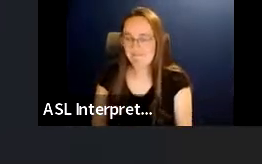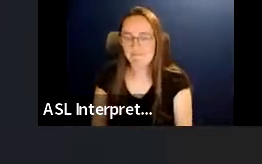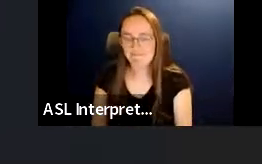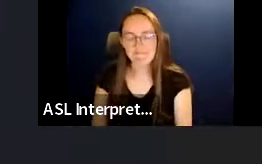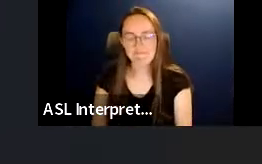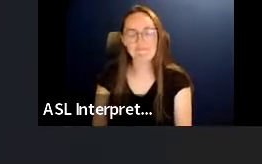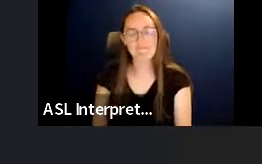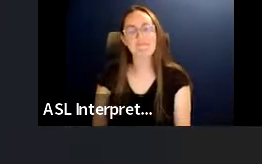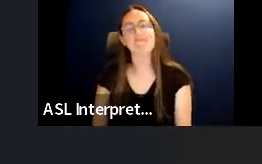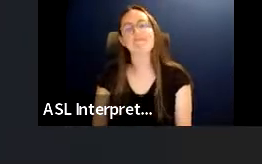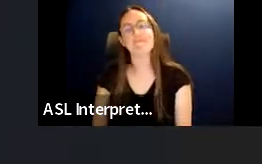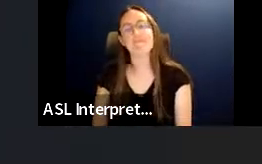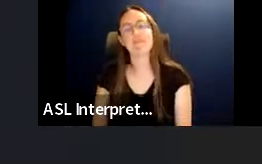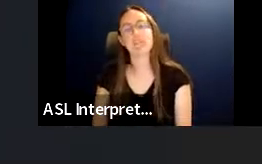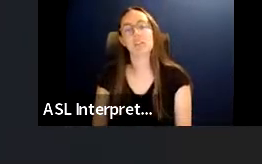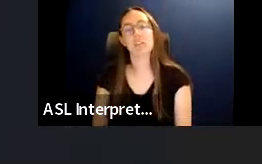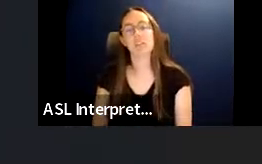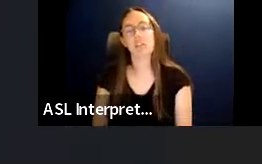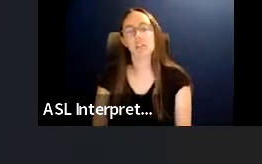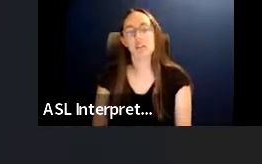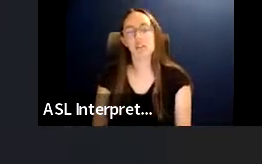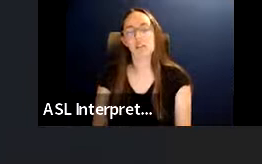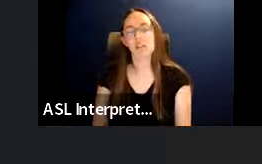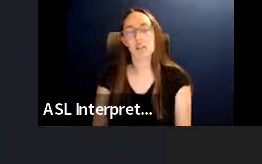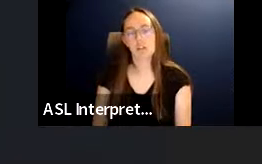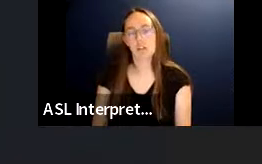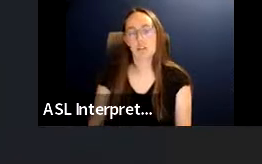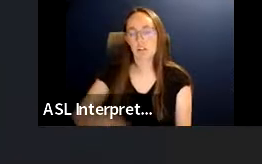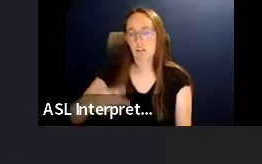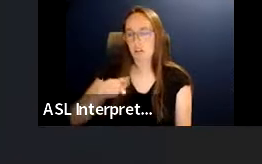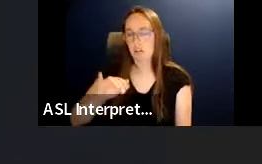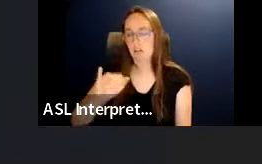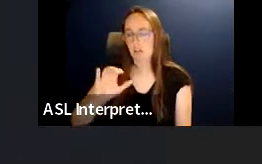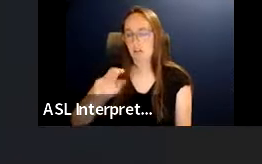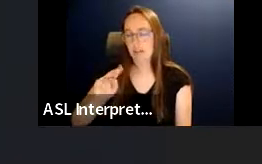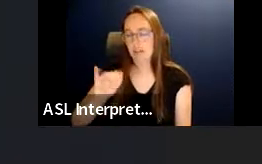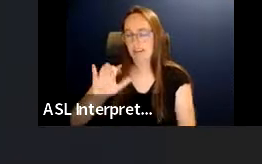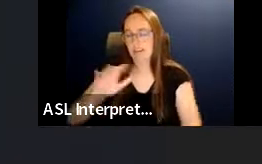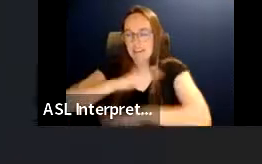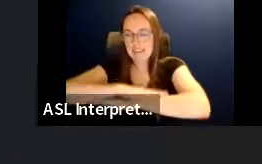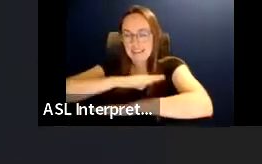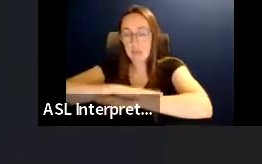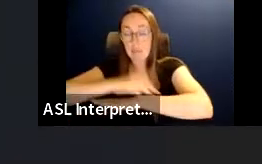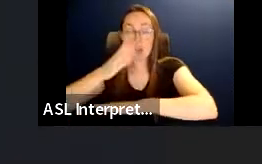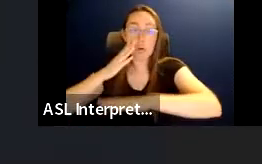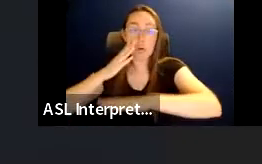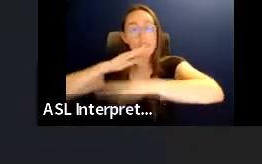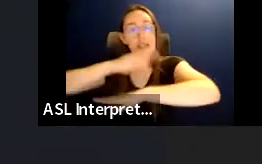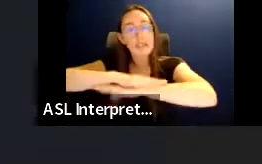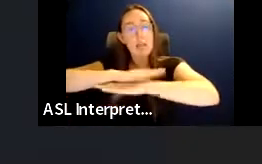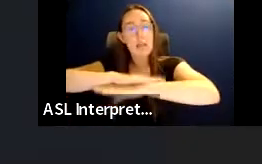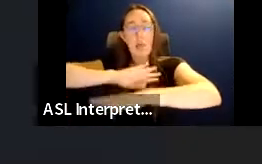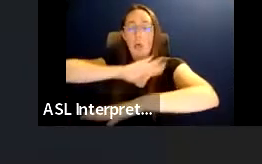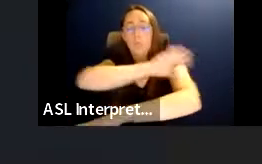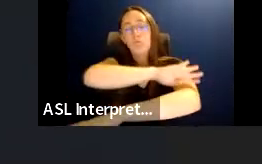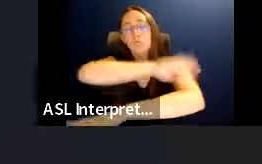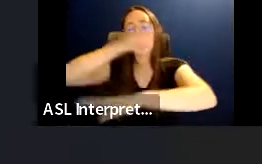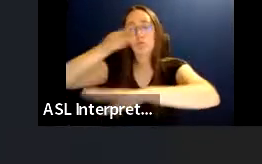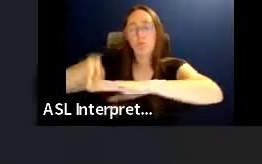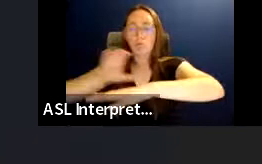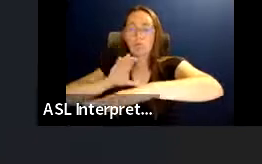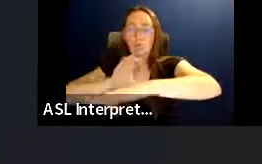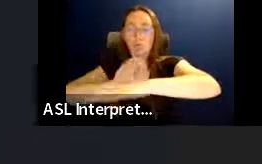well. Did you know that picnic tablecloth clamps fit inside of corrugated plastic? You